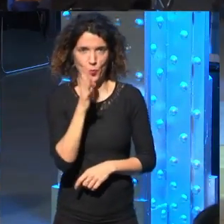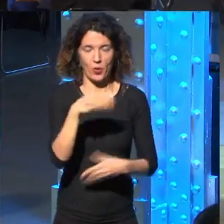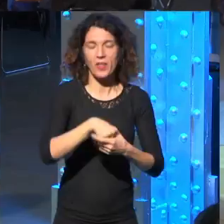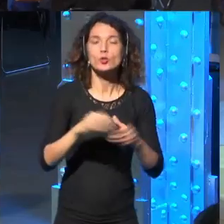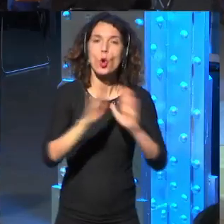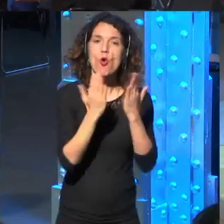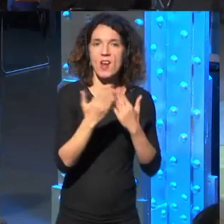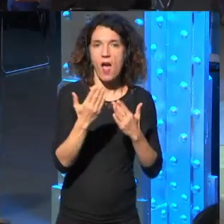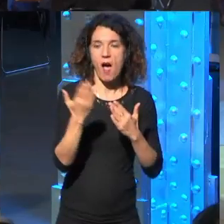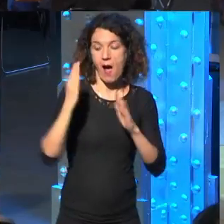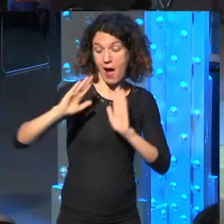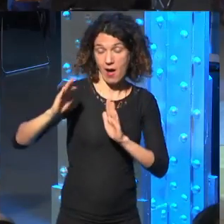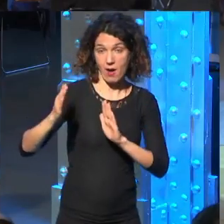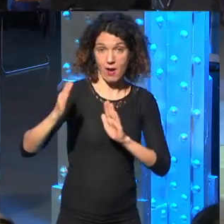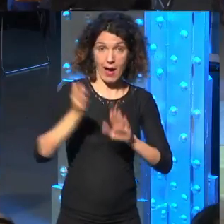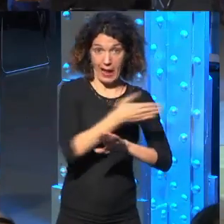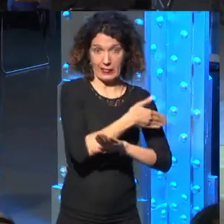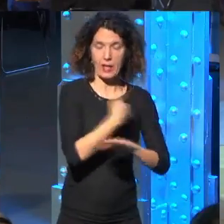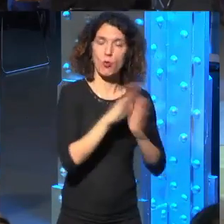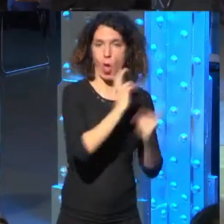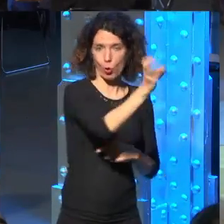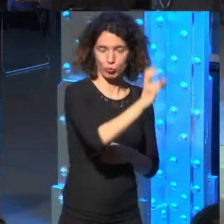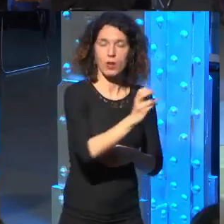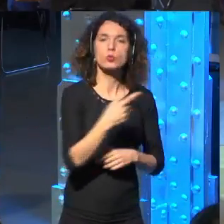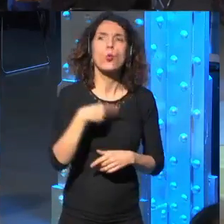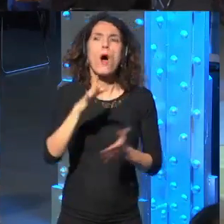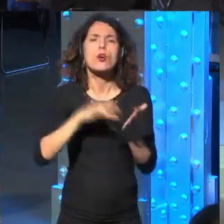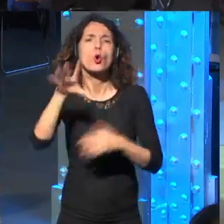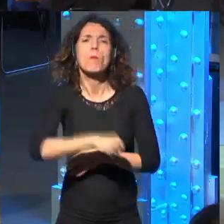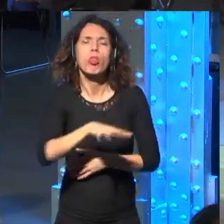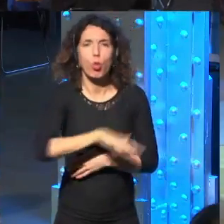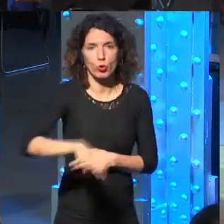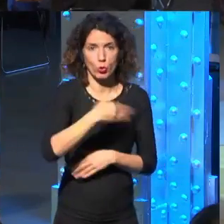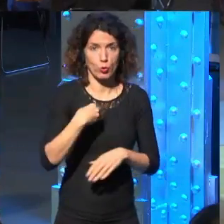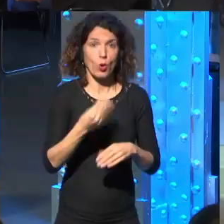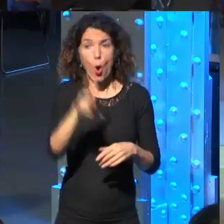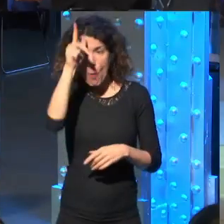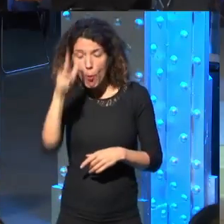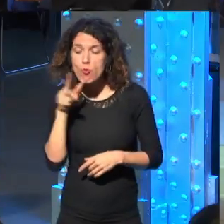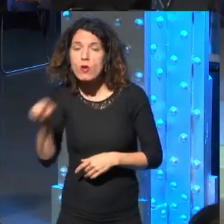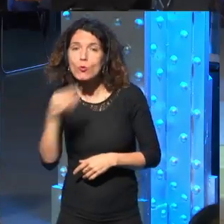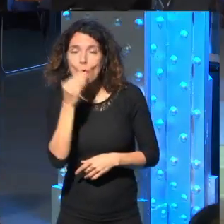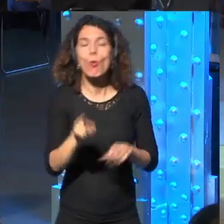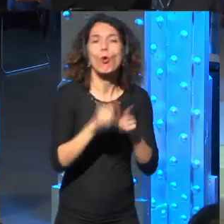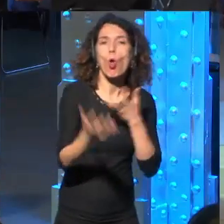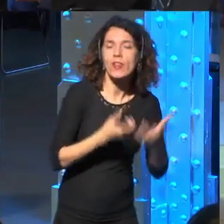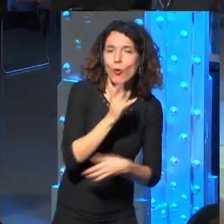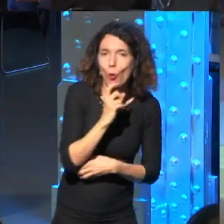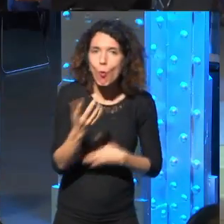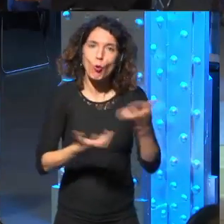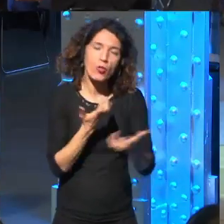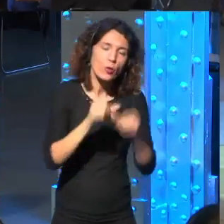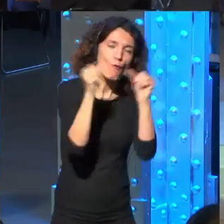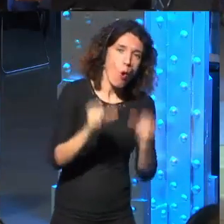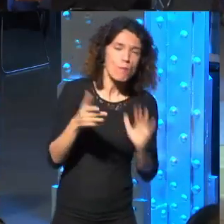from? He tells me. I buy the rice from here, I buy the chicken from here, and how do you cook? And I cook this like this, and I add